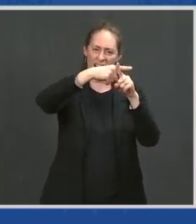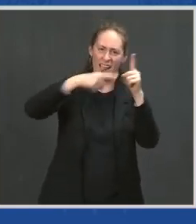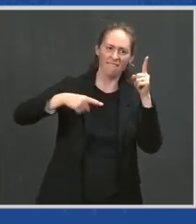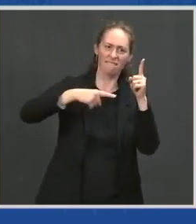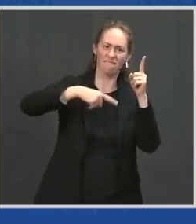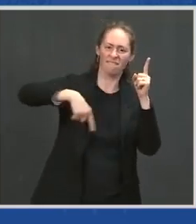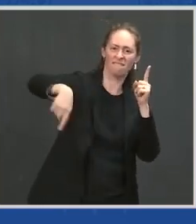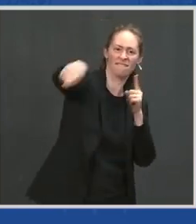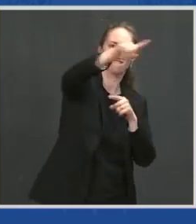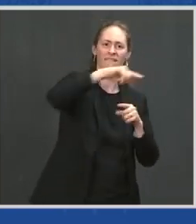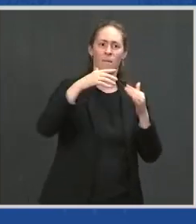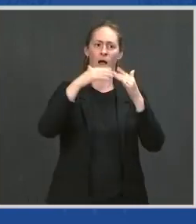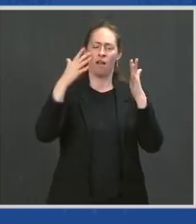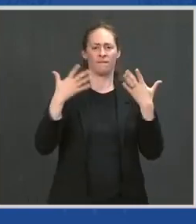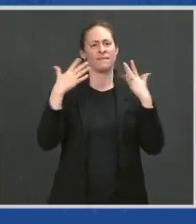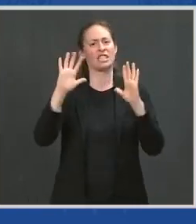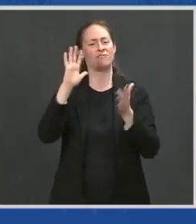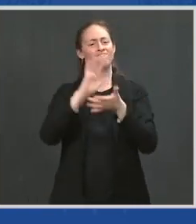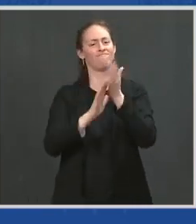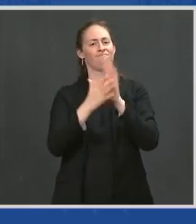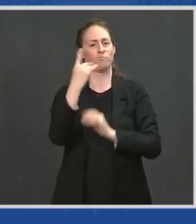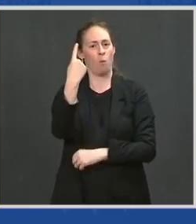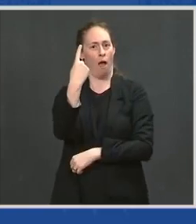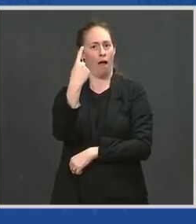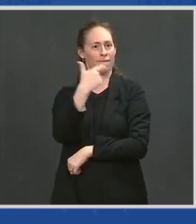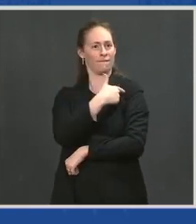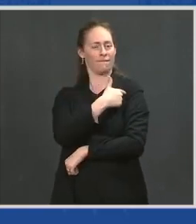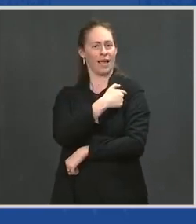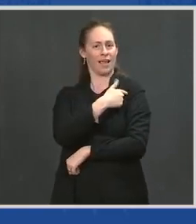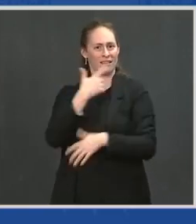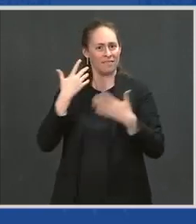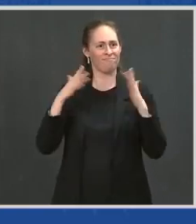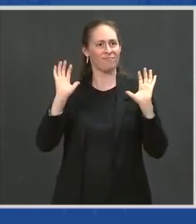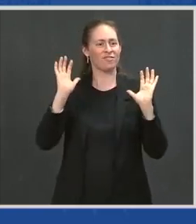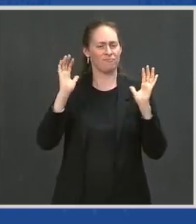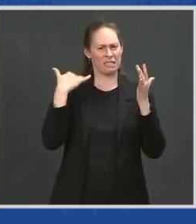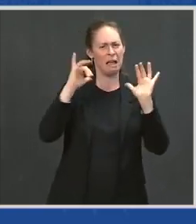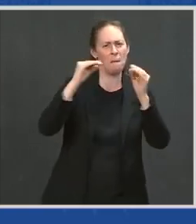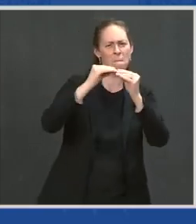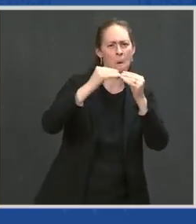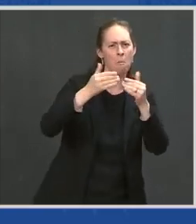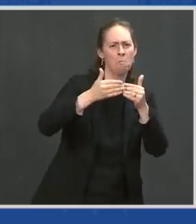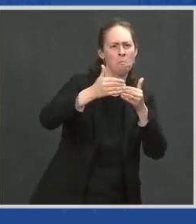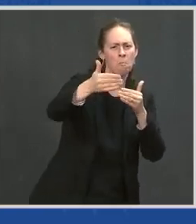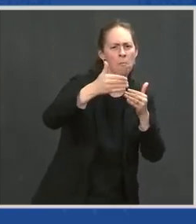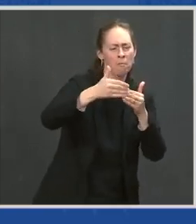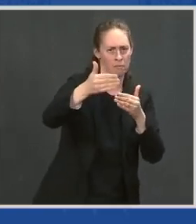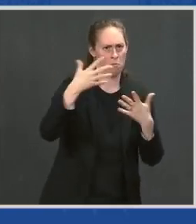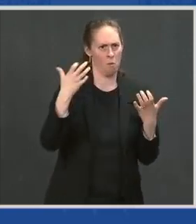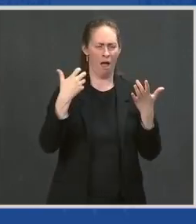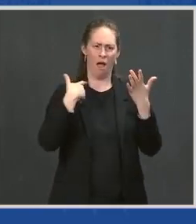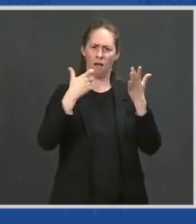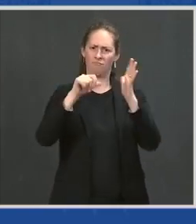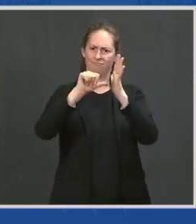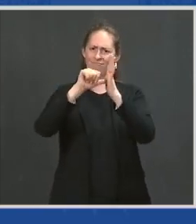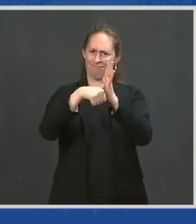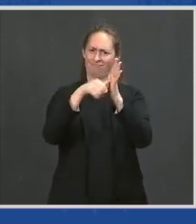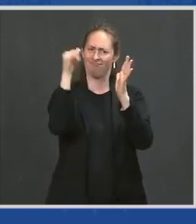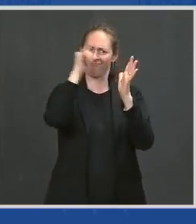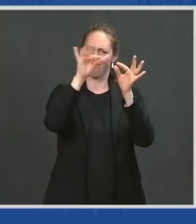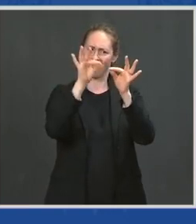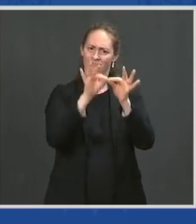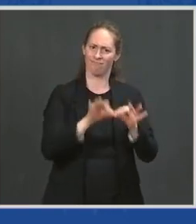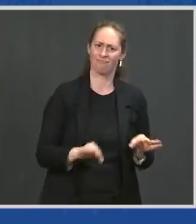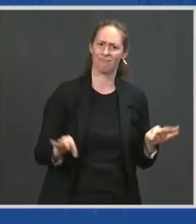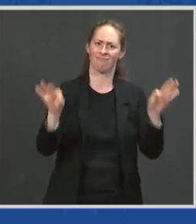one vaccine shot. We still have a long way to go, but that's an important marker of progress.